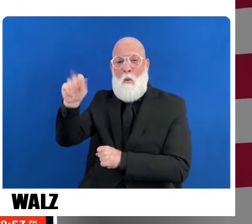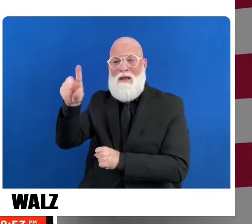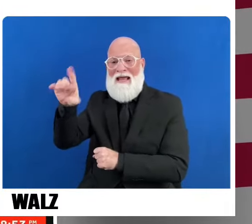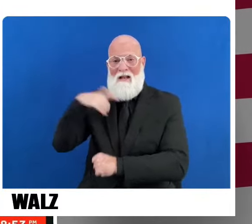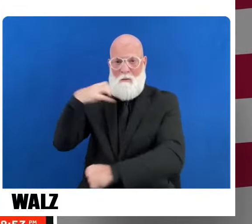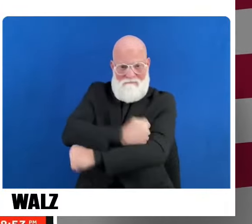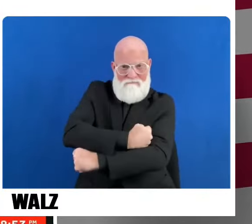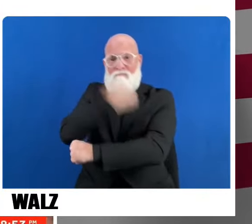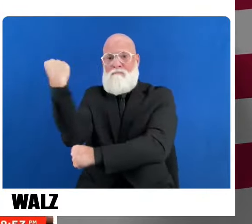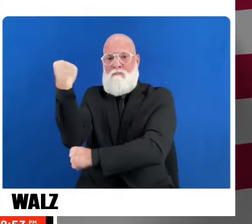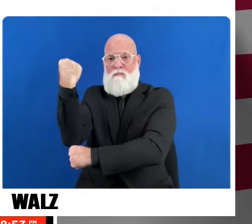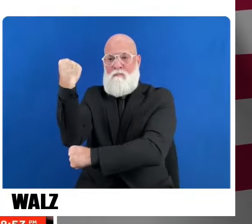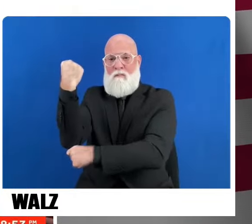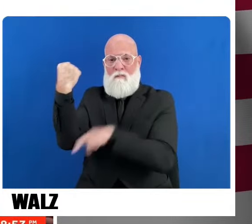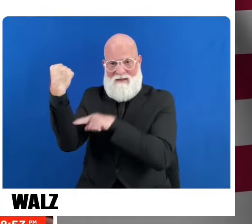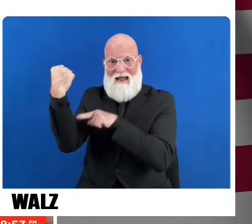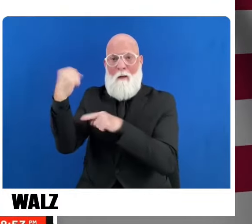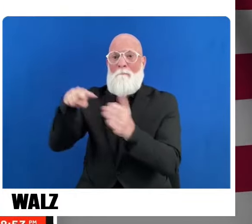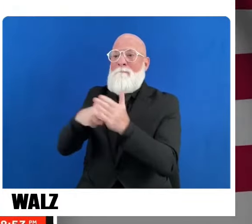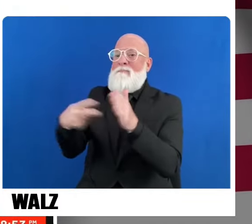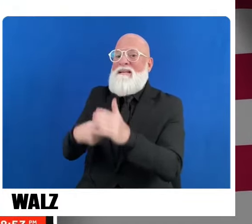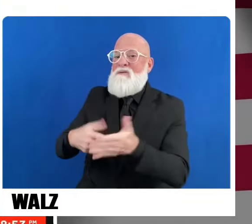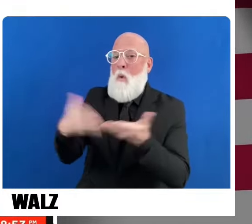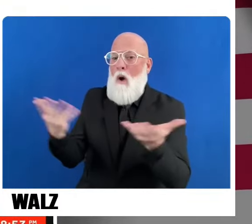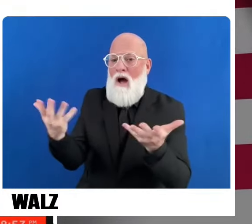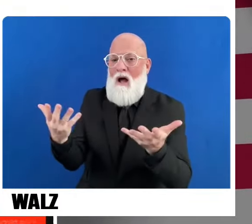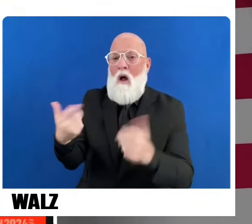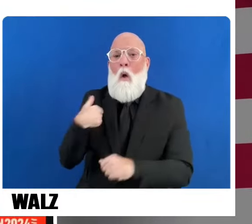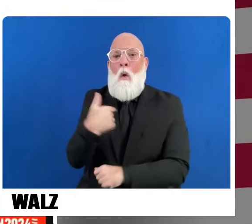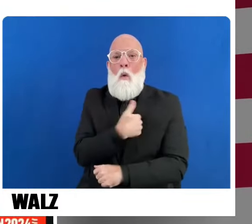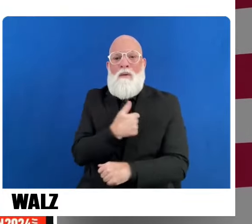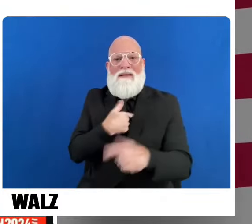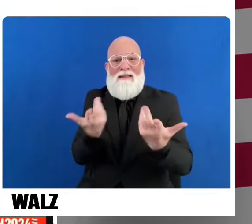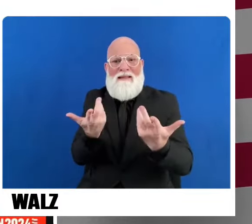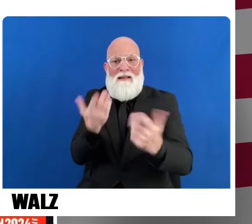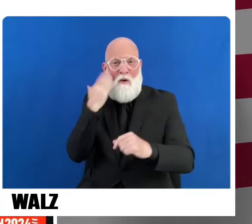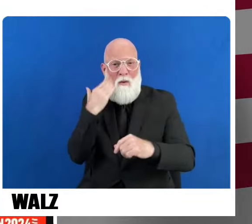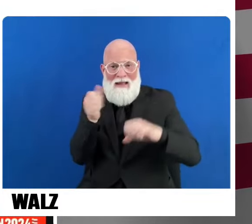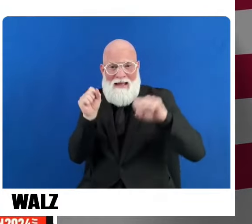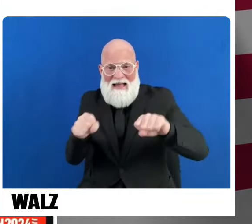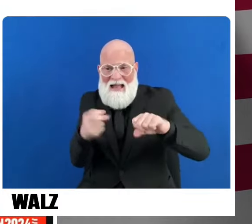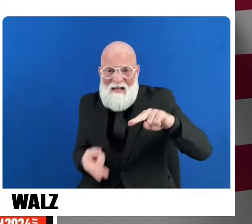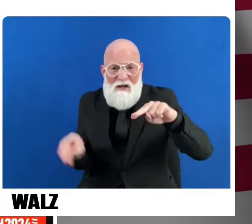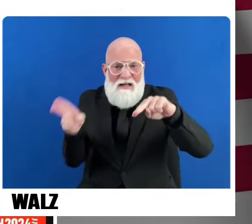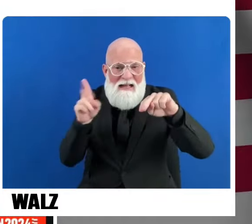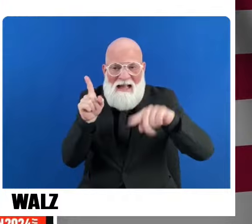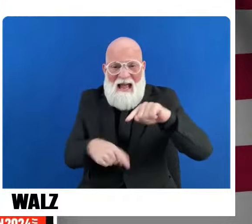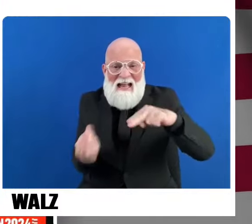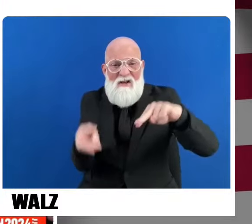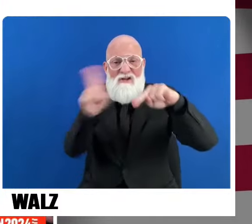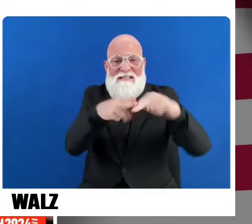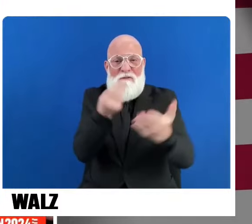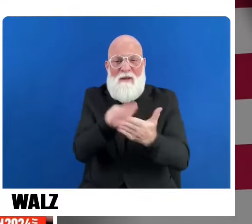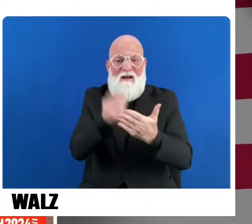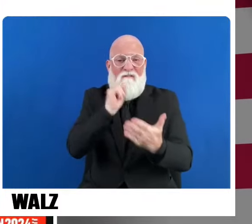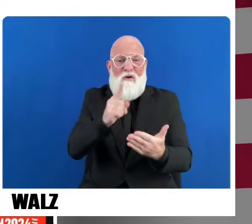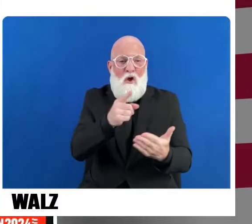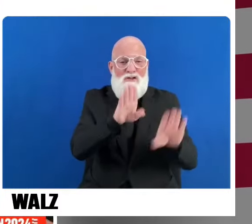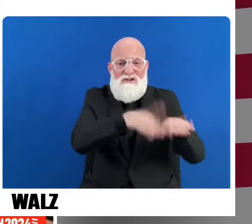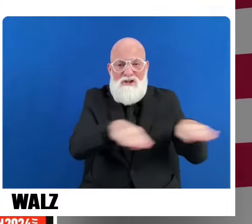from increasing funding for children. It doesn't increase us from making sure that once that child's born, like in Minnesota, they get